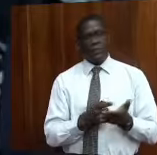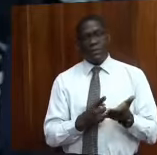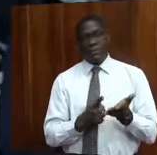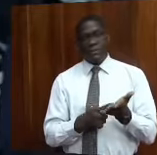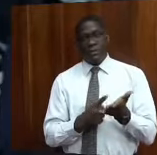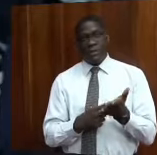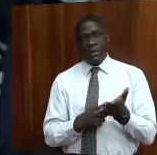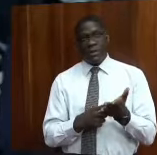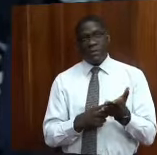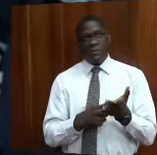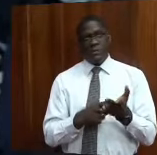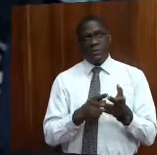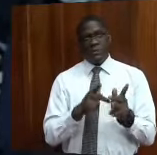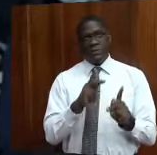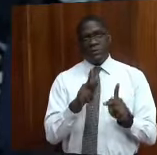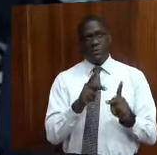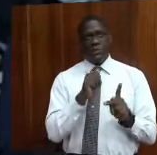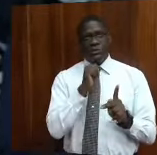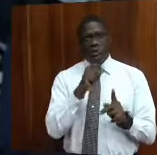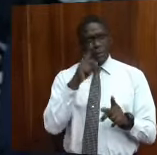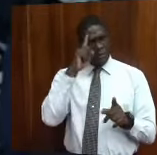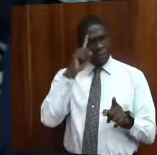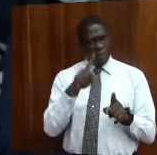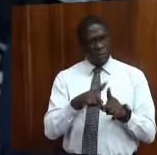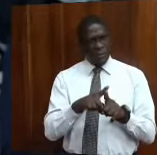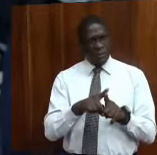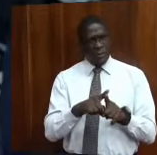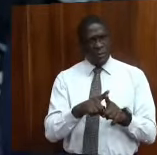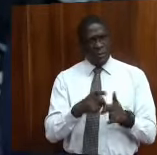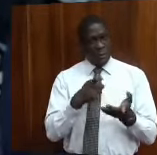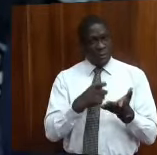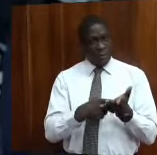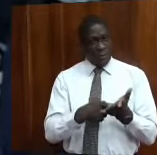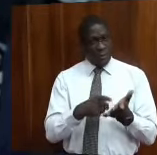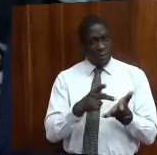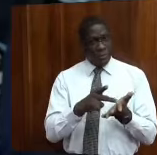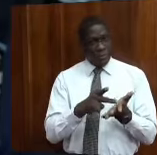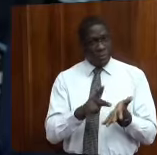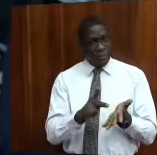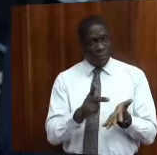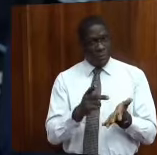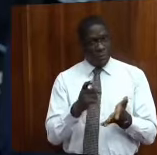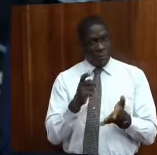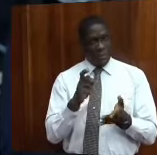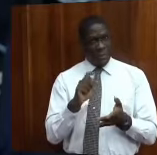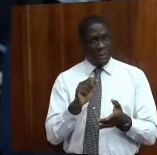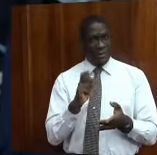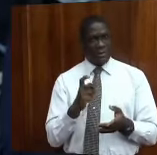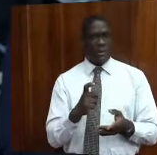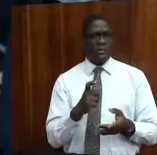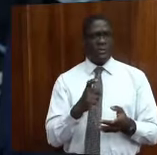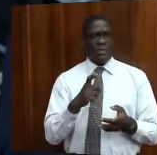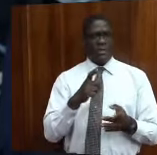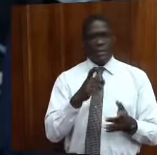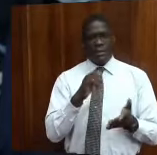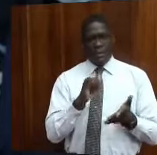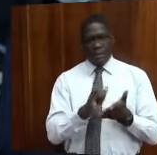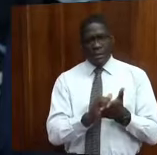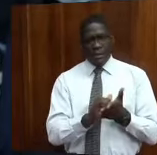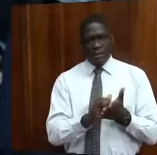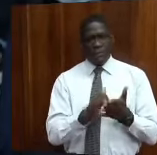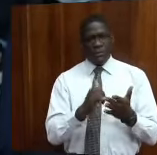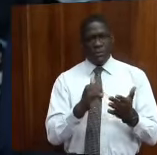committee to speed up the process of settlement so that taxes can be paid earlier than later. For the purpose of